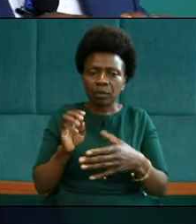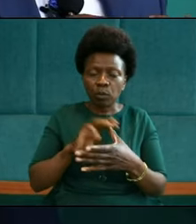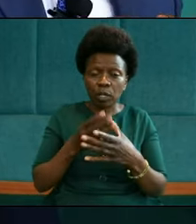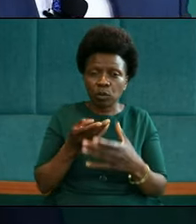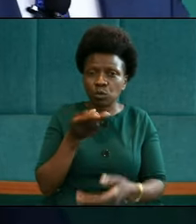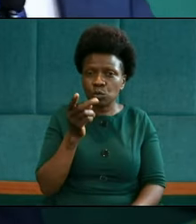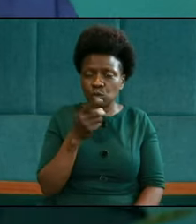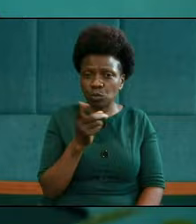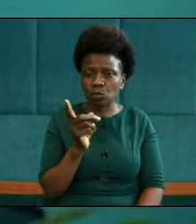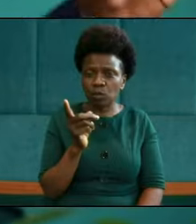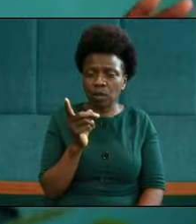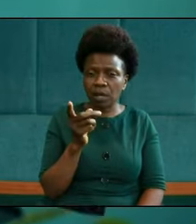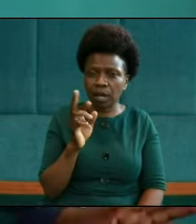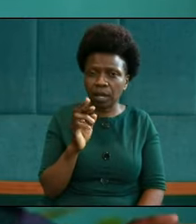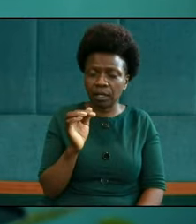are